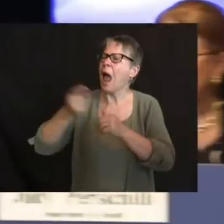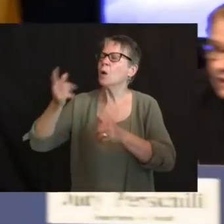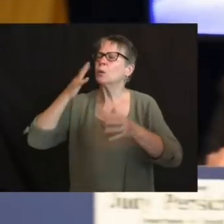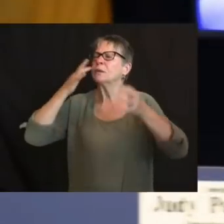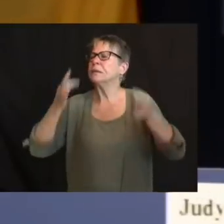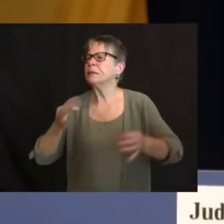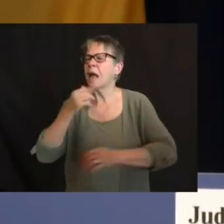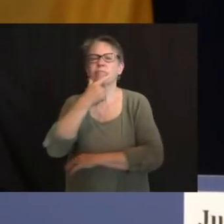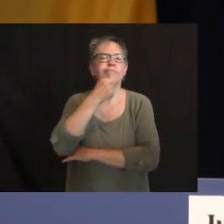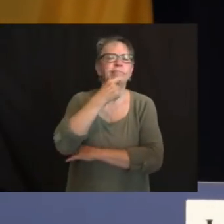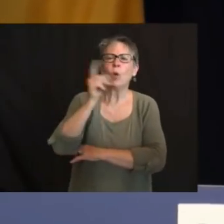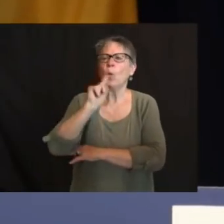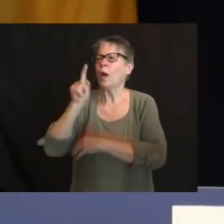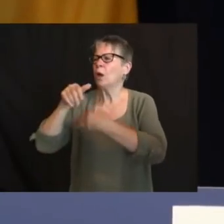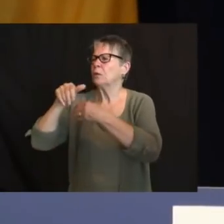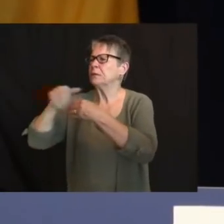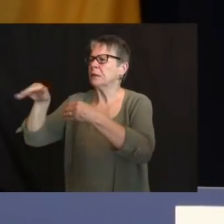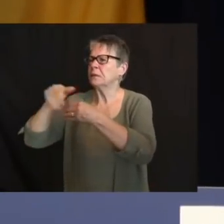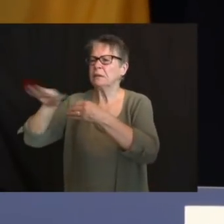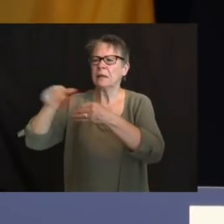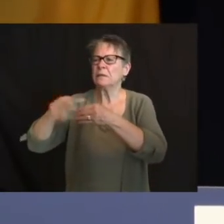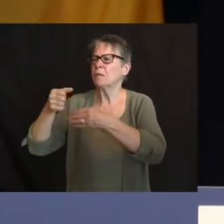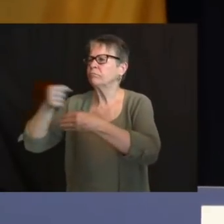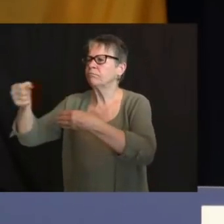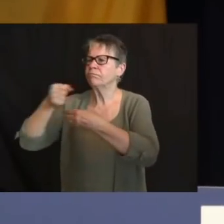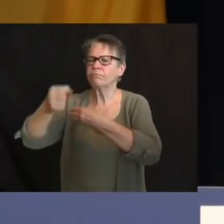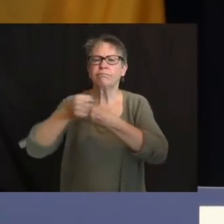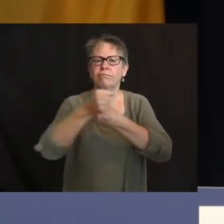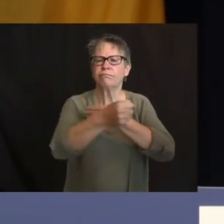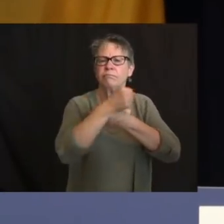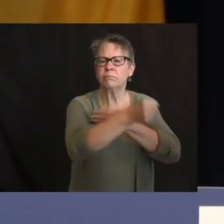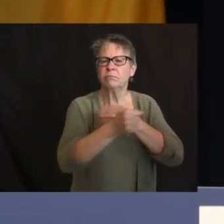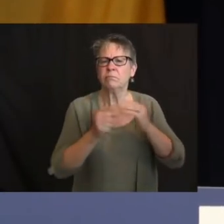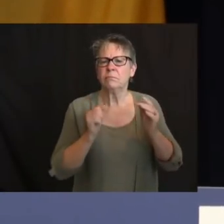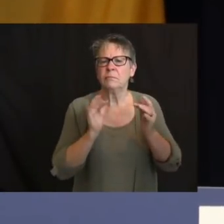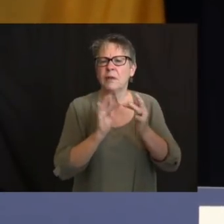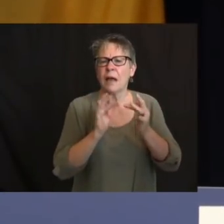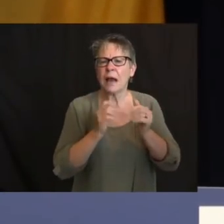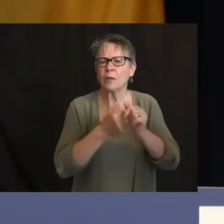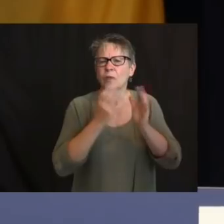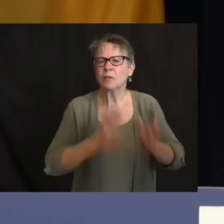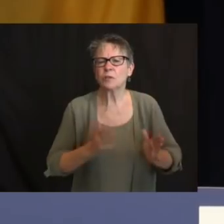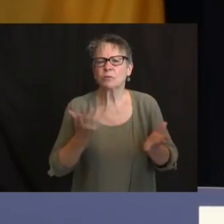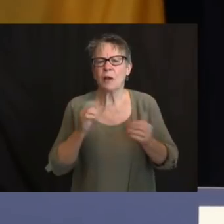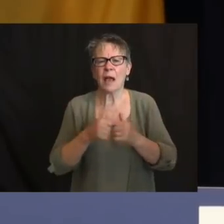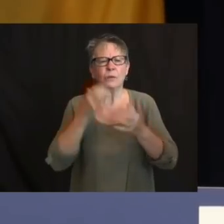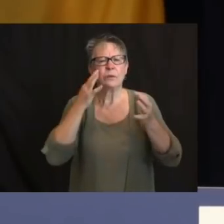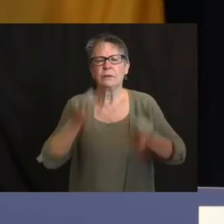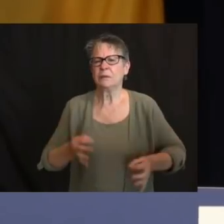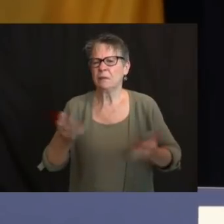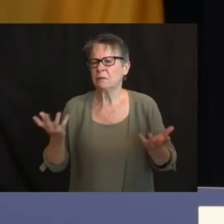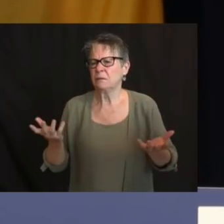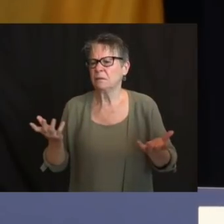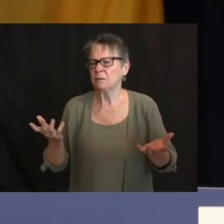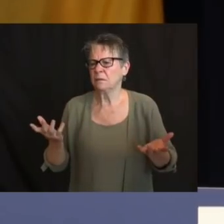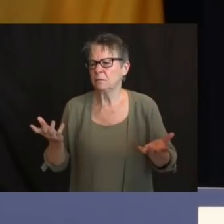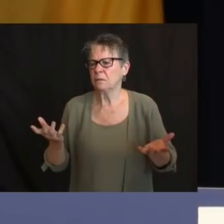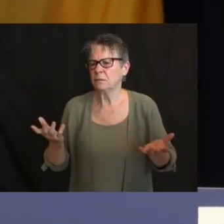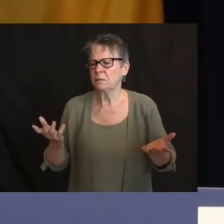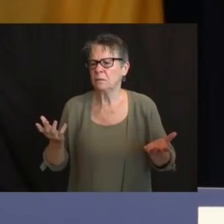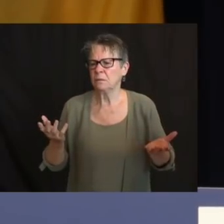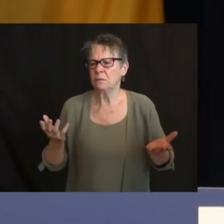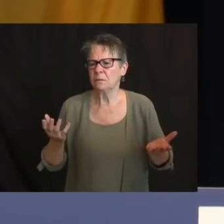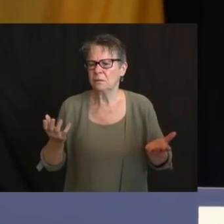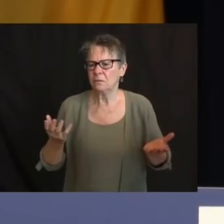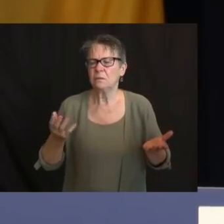departments right now and asking them how many contact tracers do you need right now, and project